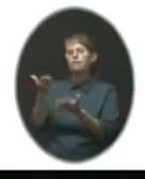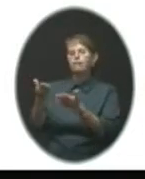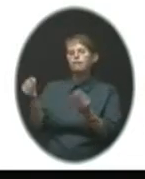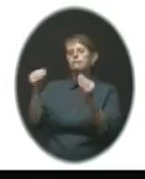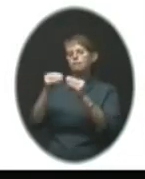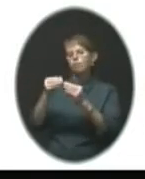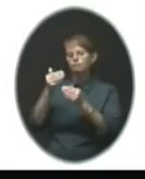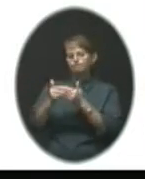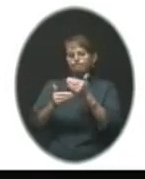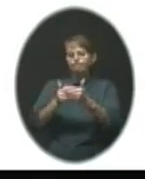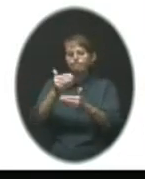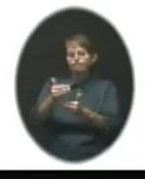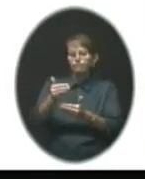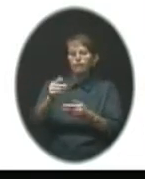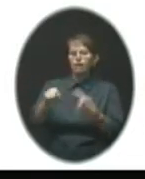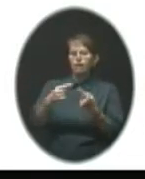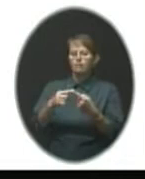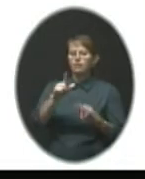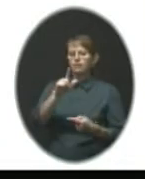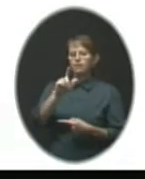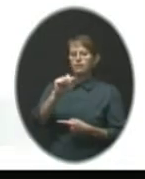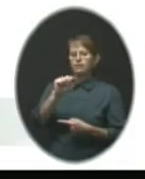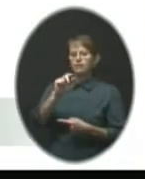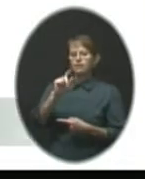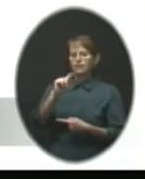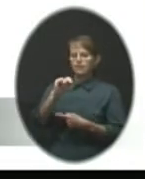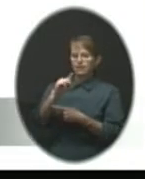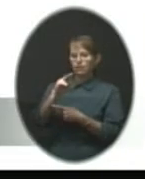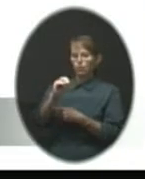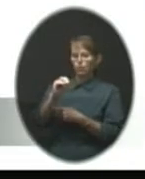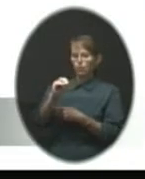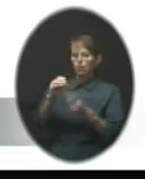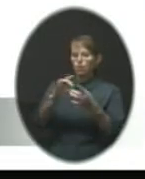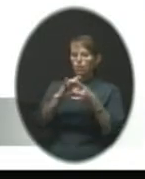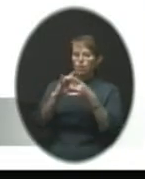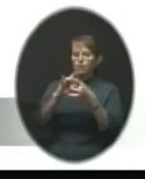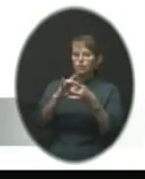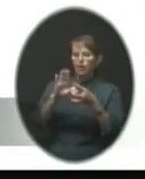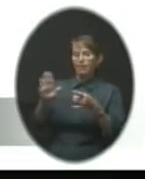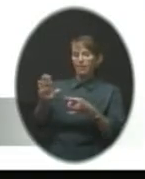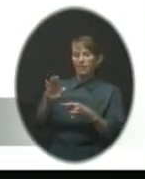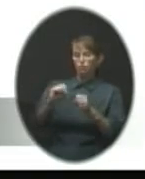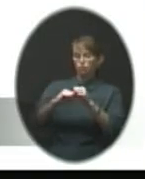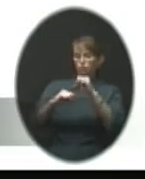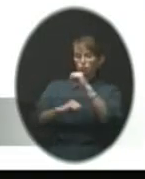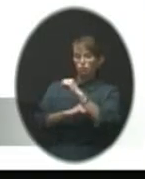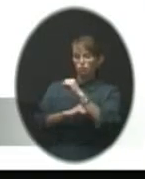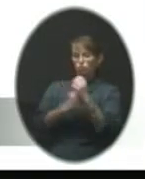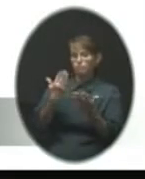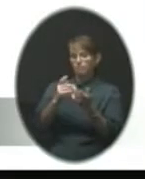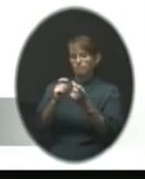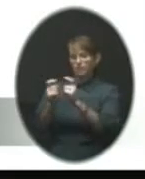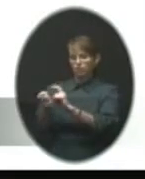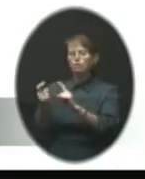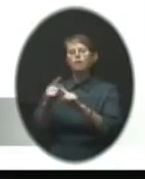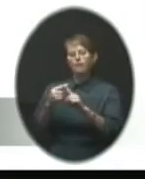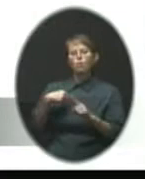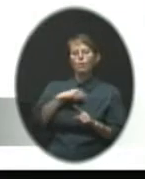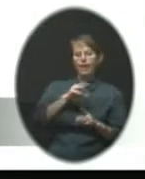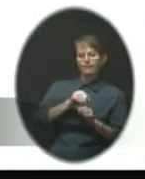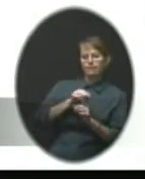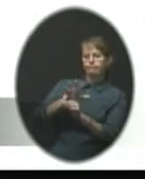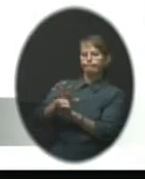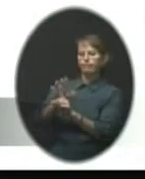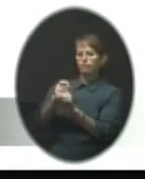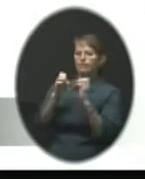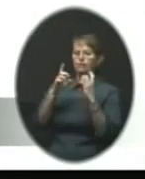Latino Coalition. The structure may change, but we have had at least an influence from the educational perspective, and of course, we are